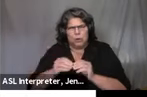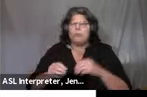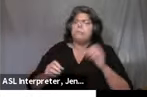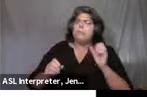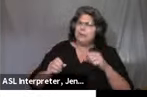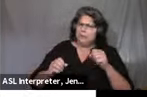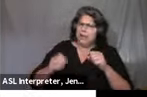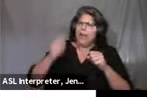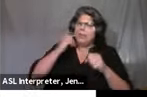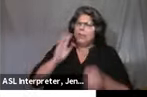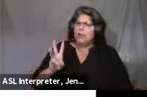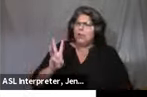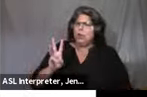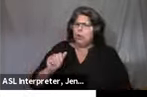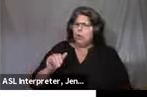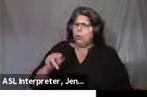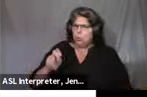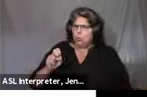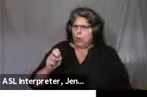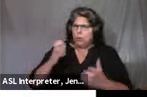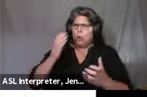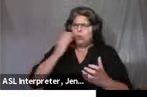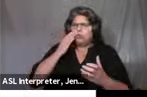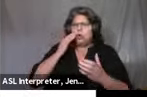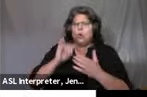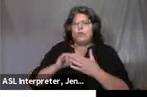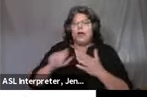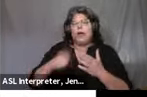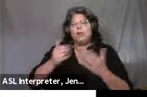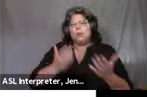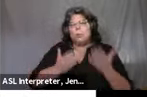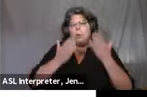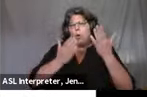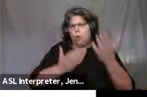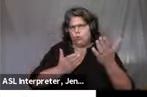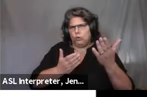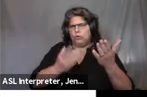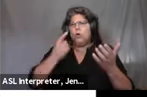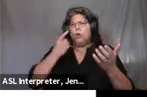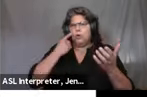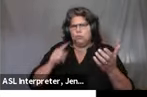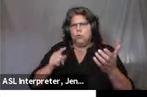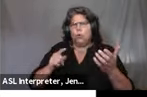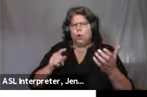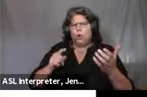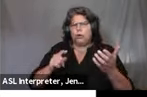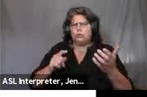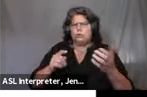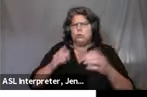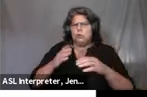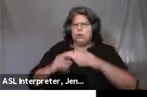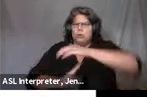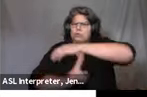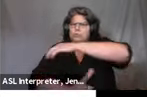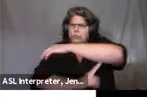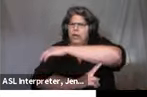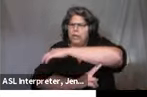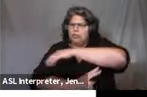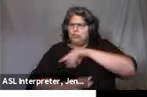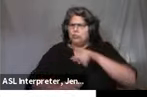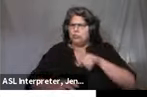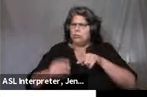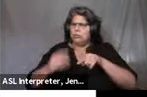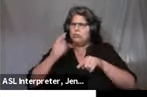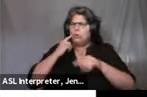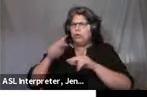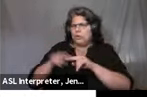is asking about the proposed crossing over the SMART right-of-way and not a crossing of 101 at